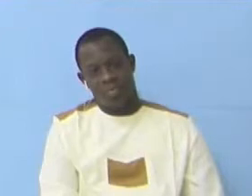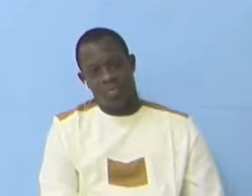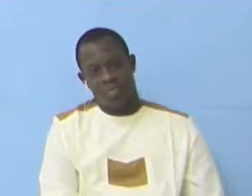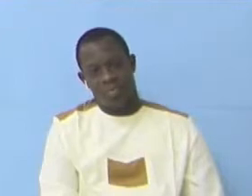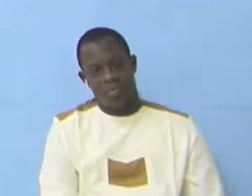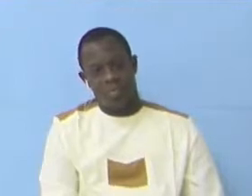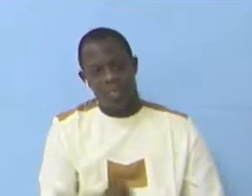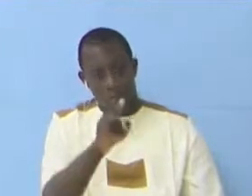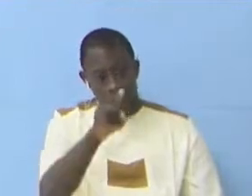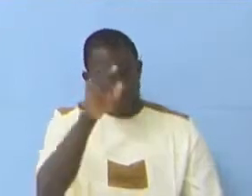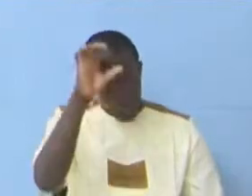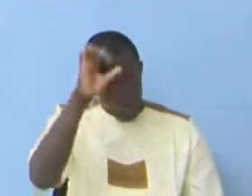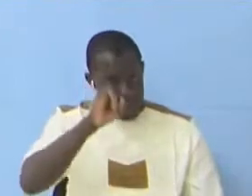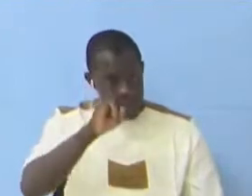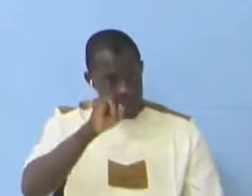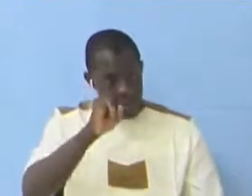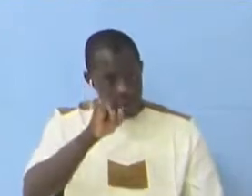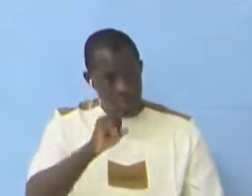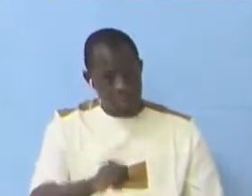Do you understand that?